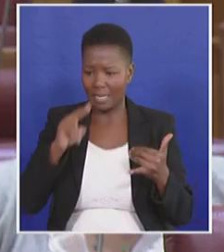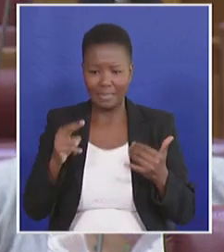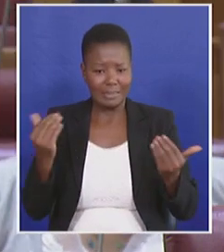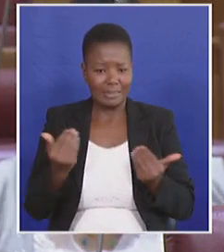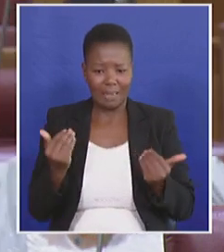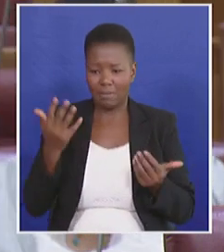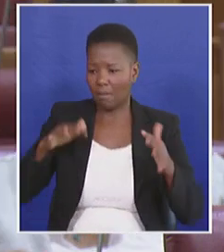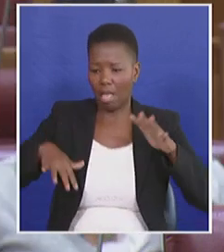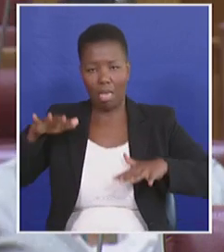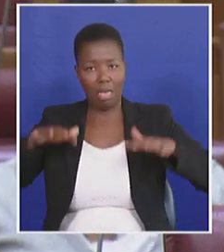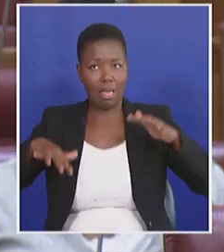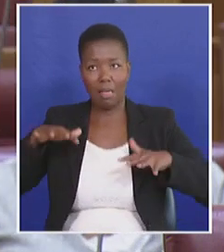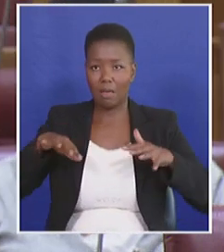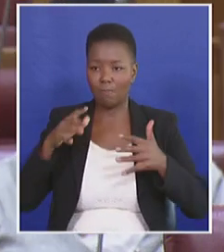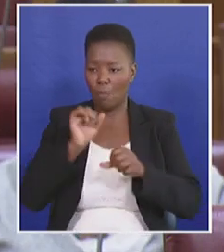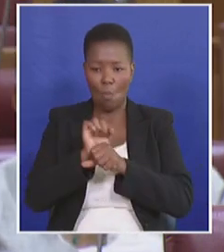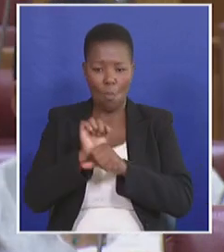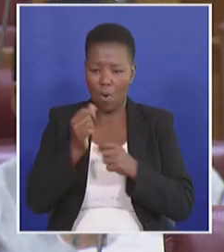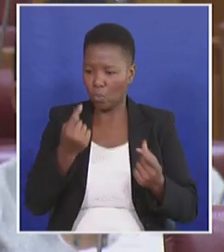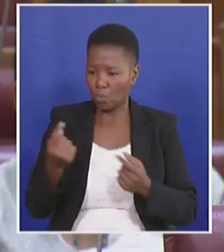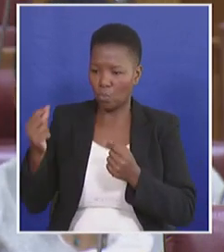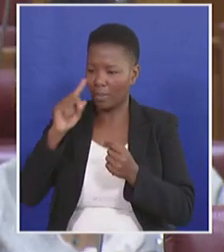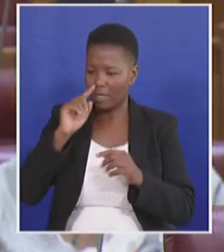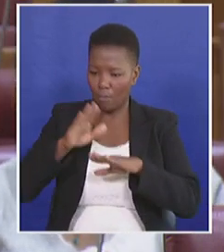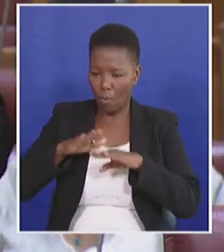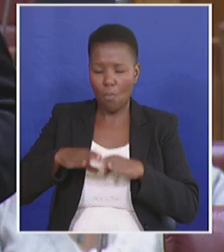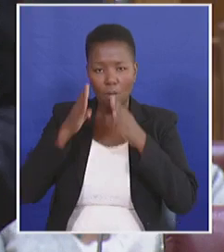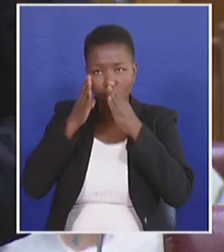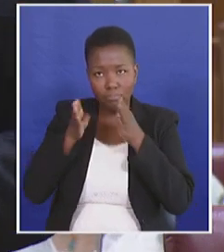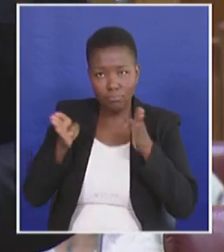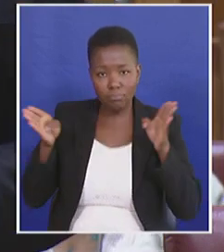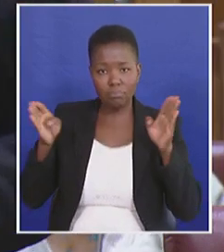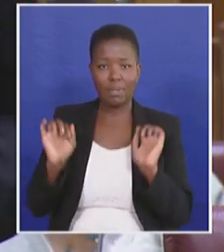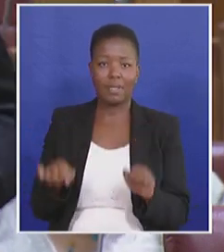operation becomes much more wider and so forth, and that